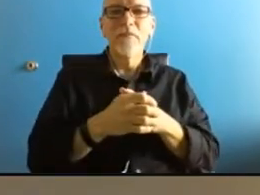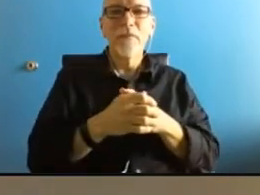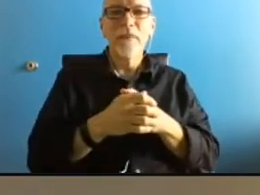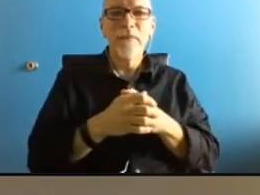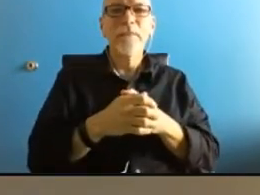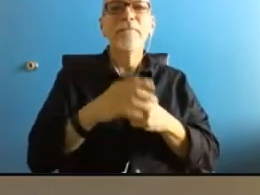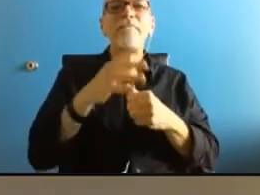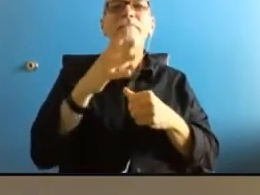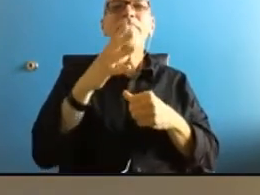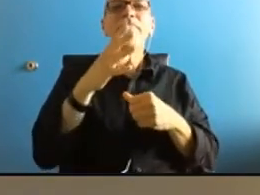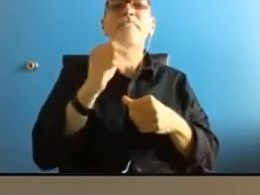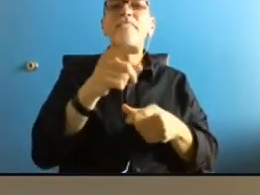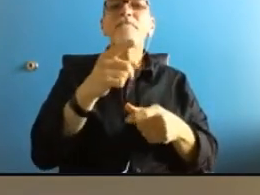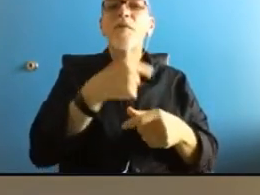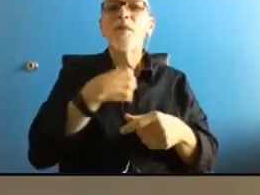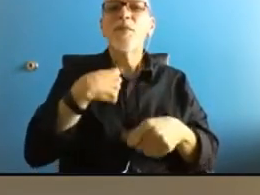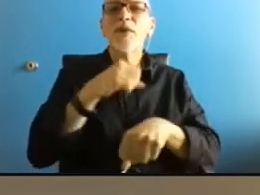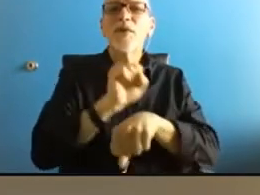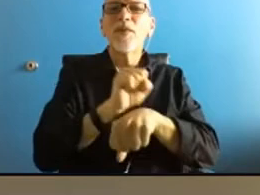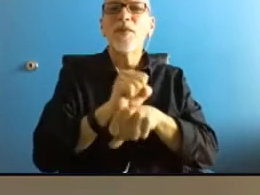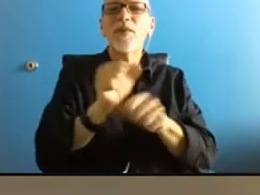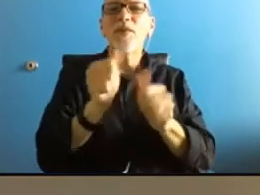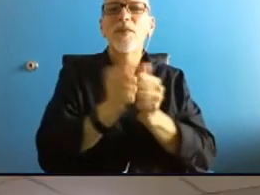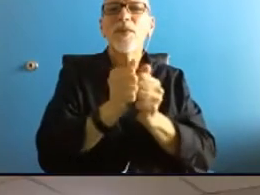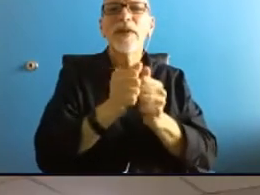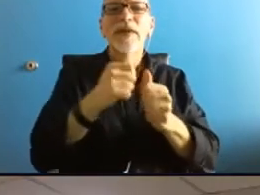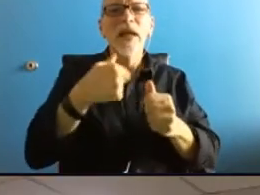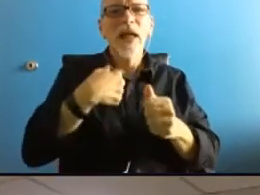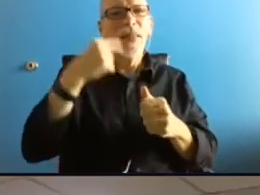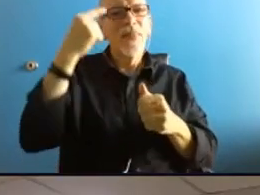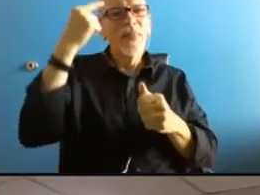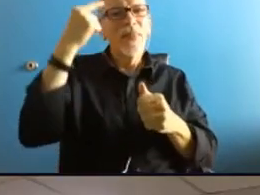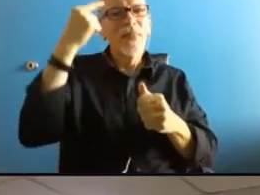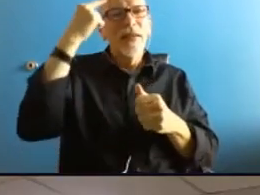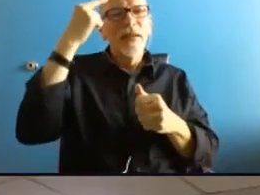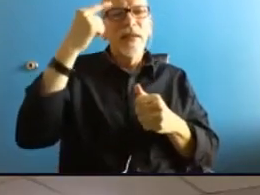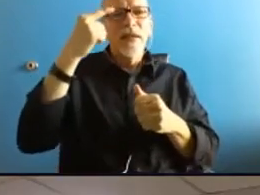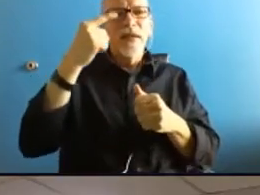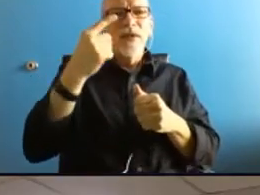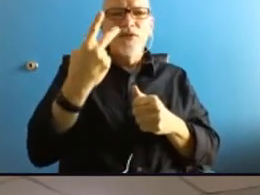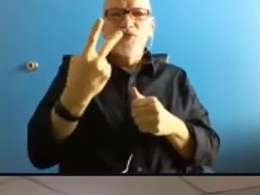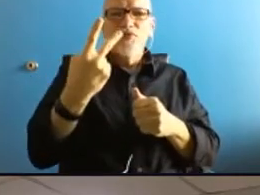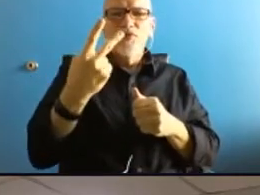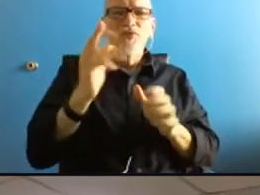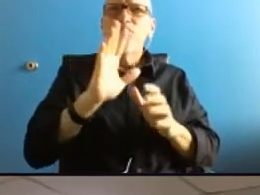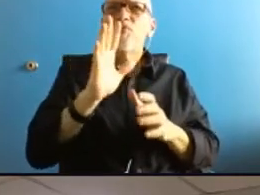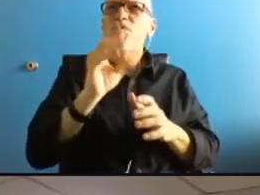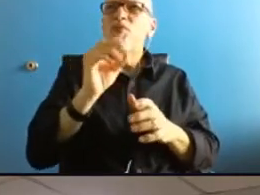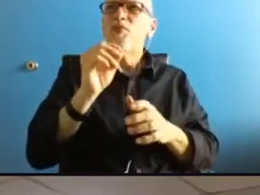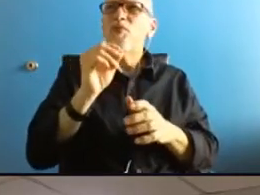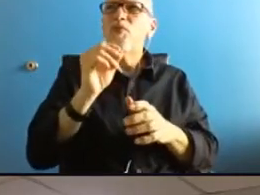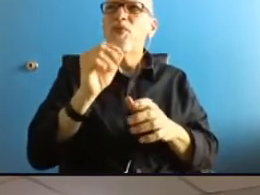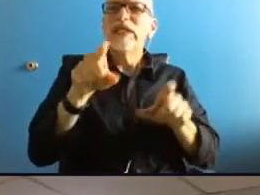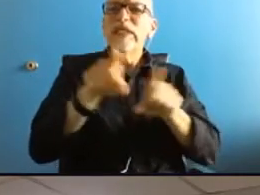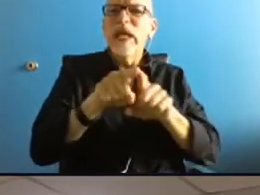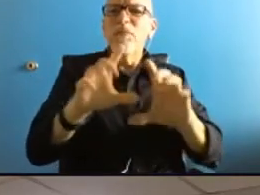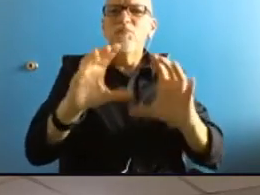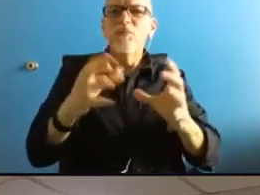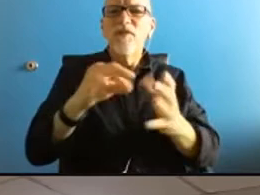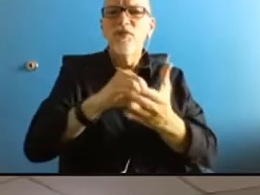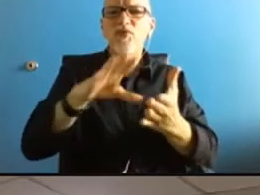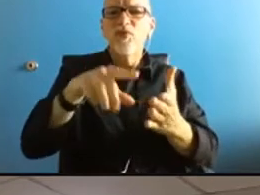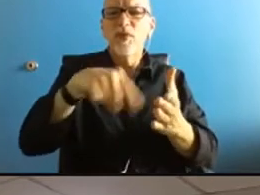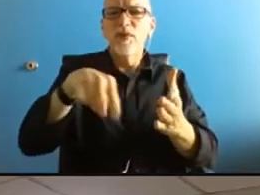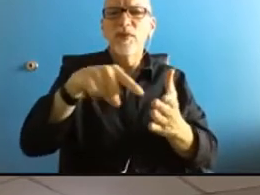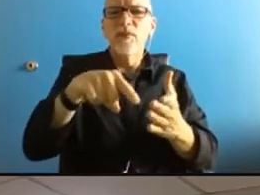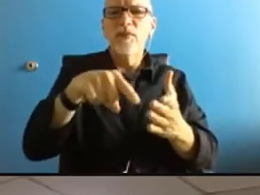And, we worked with, I believe it was two sets. No, we worked with the same set of students. Two different